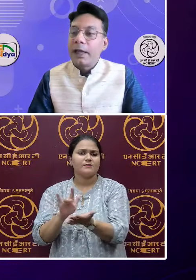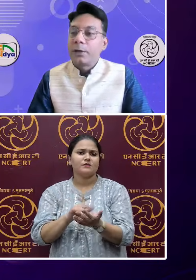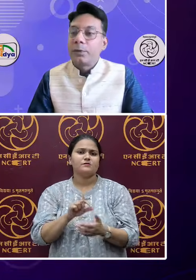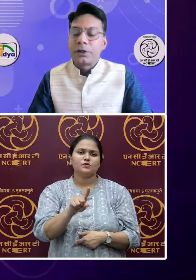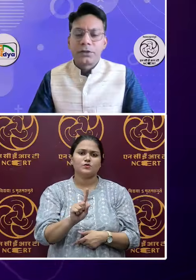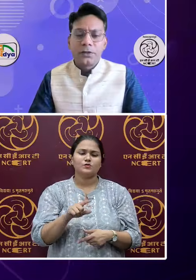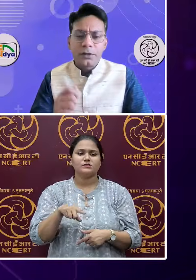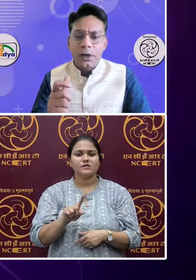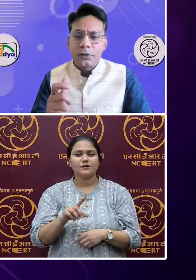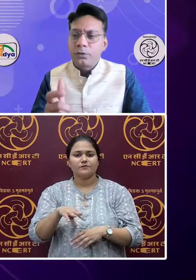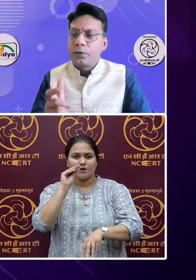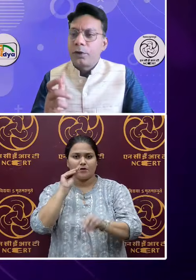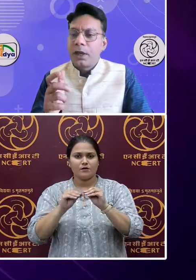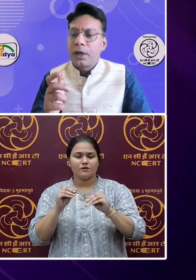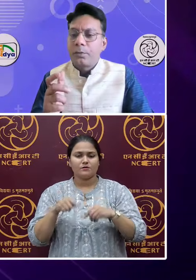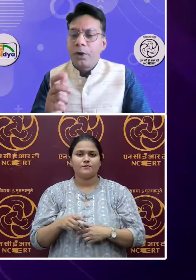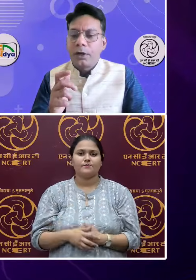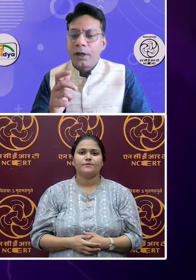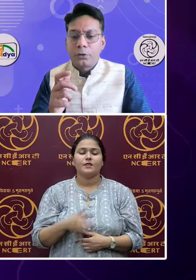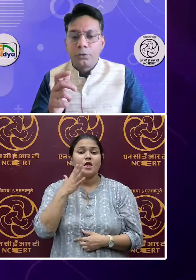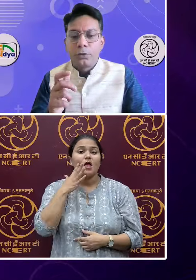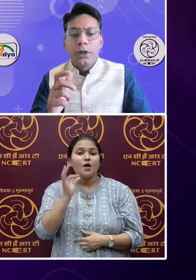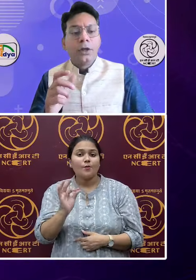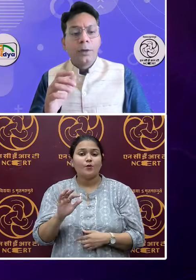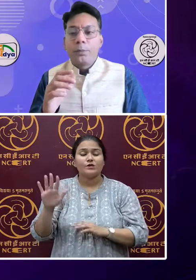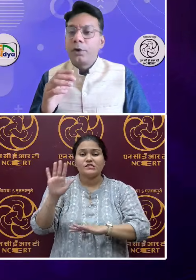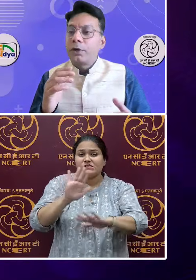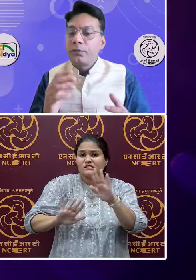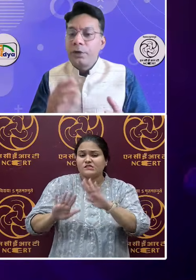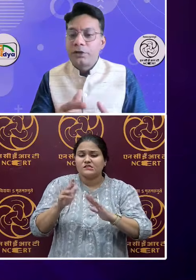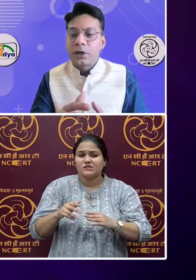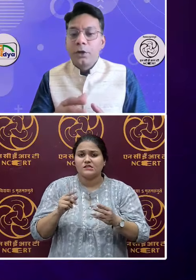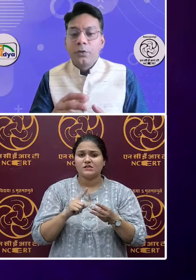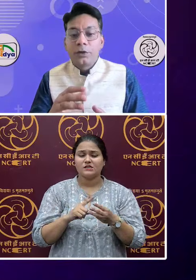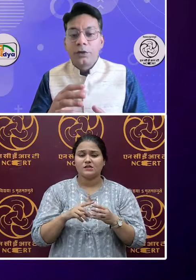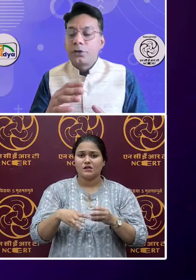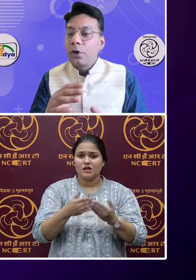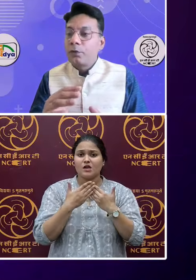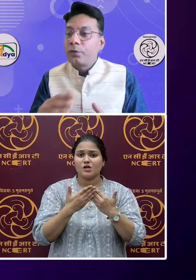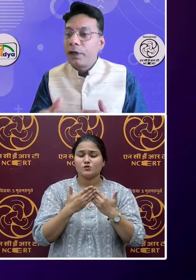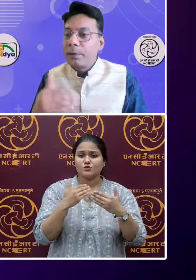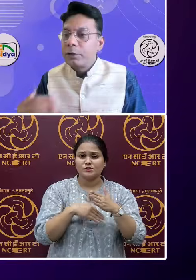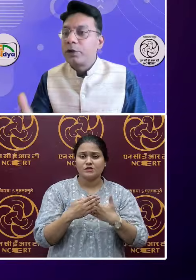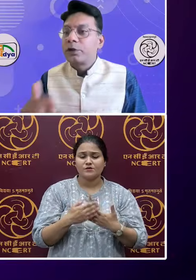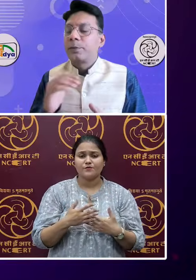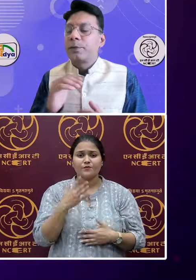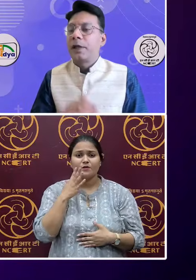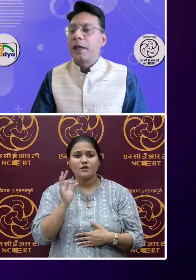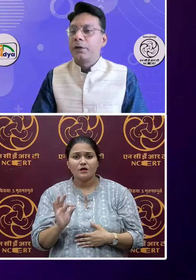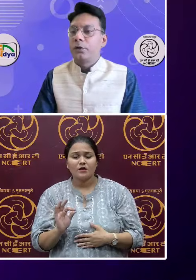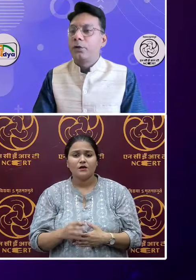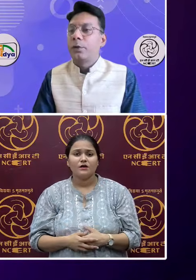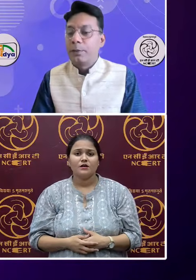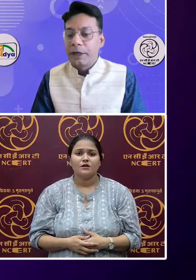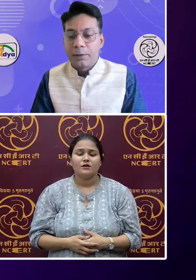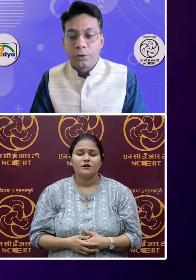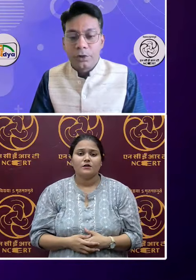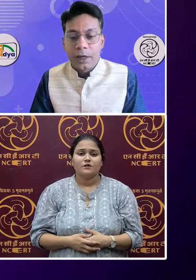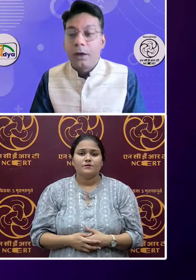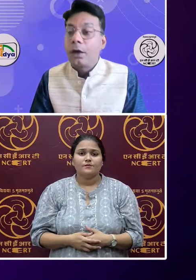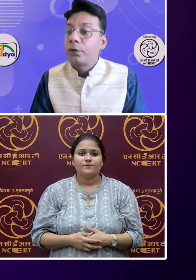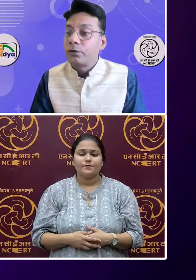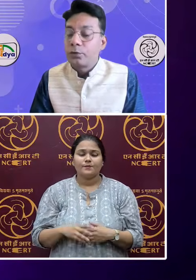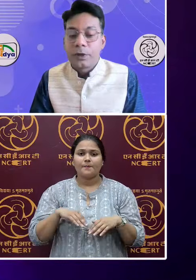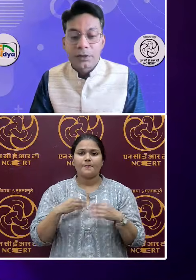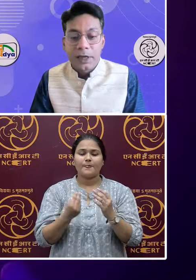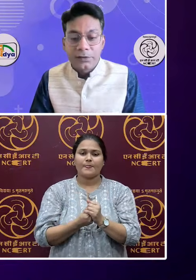scoring activities. This is also one of the important feature, which is not very much possible in brick and mortar